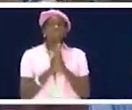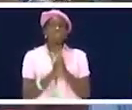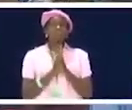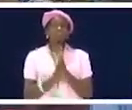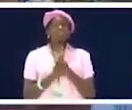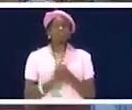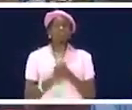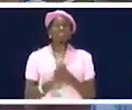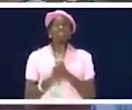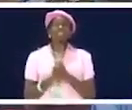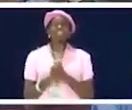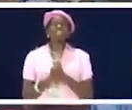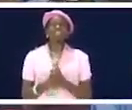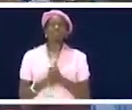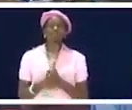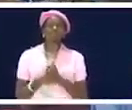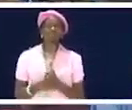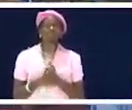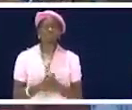Thank you, Father.